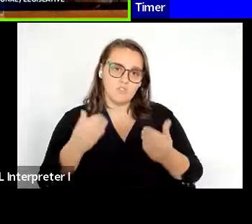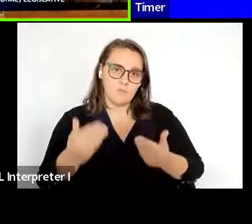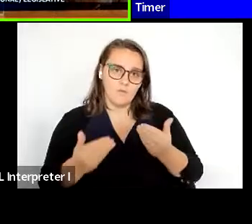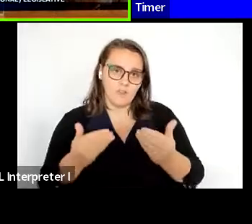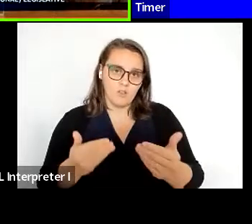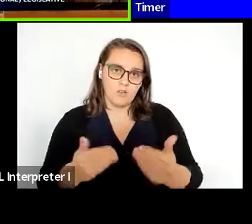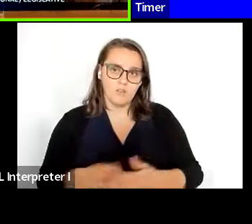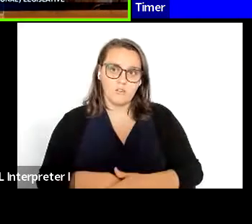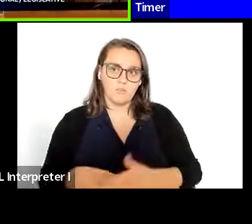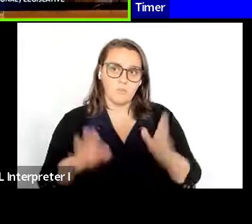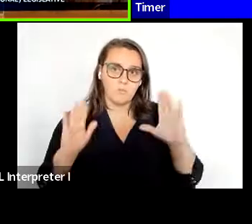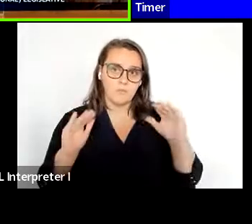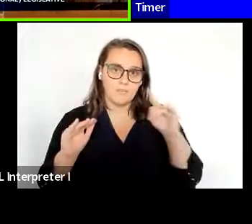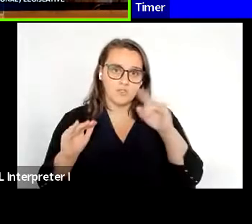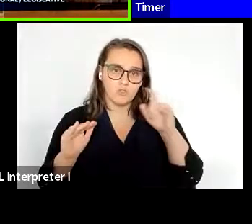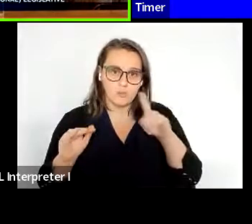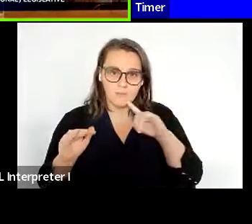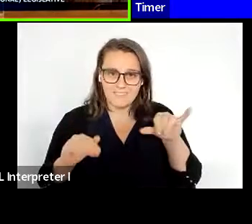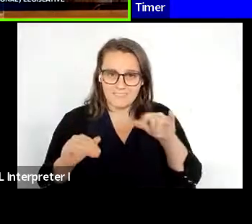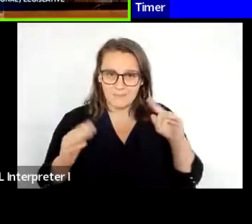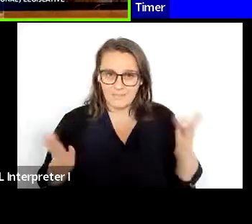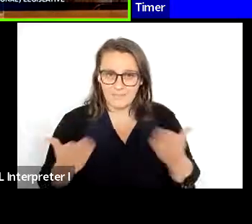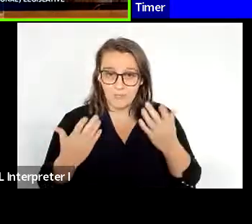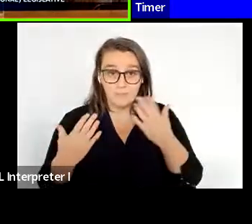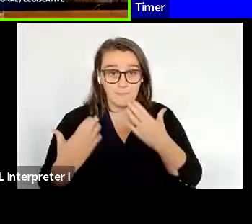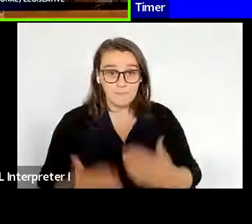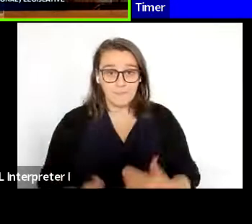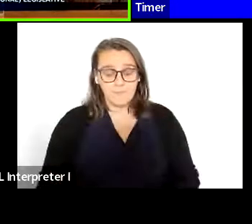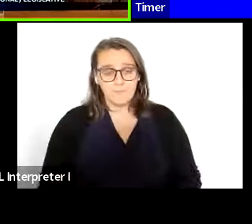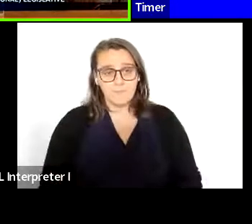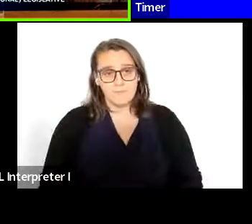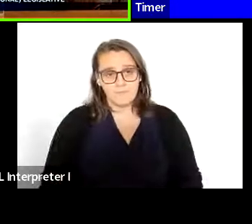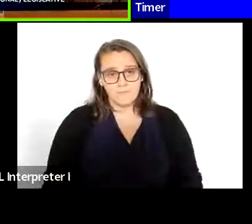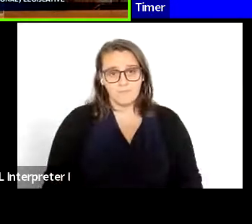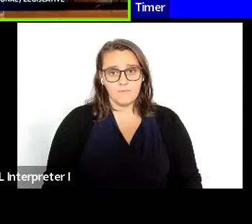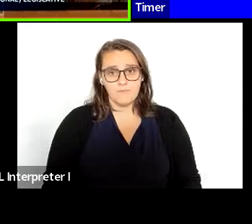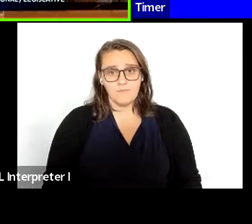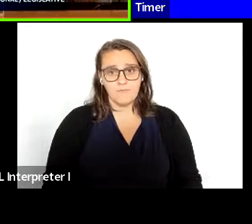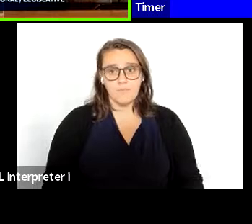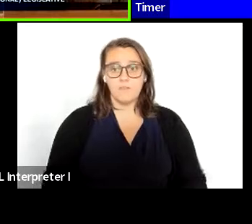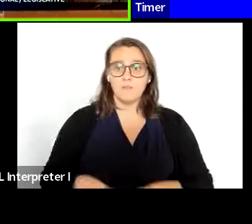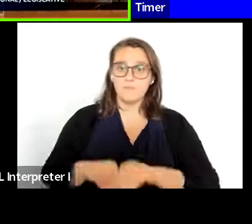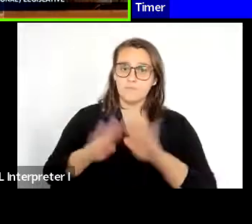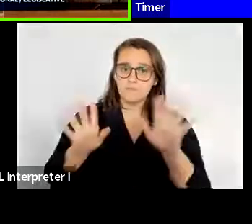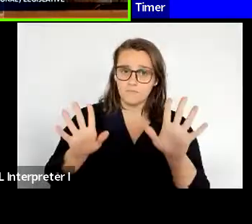on their past performance, you'd see the same thing here. Thank you. Point